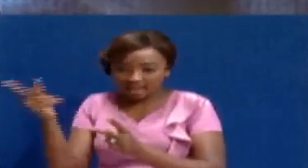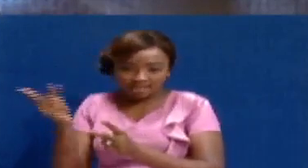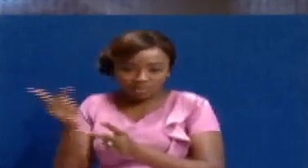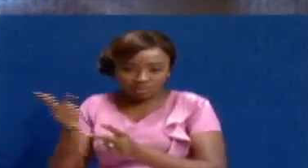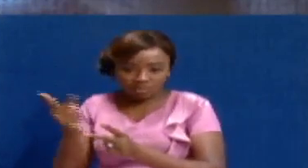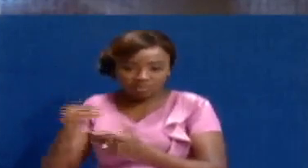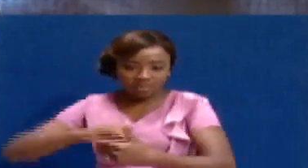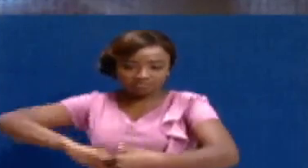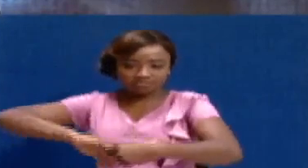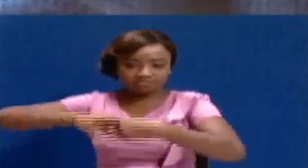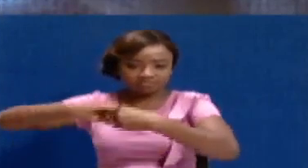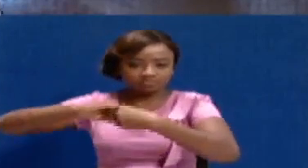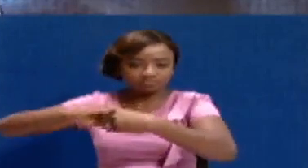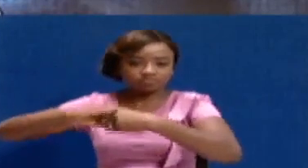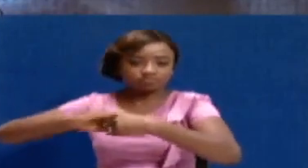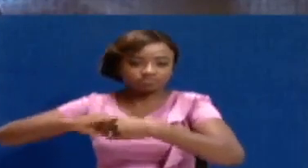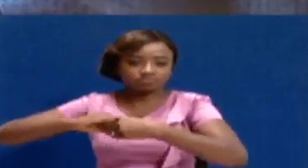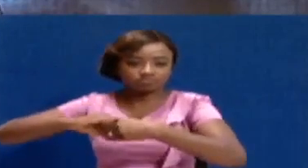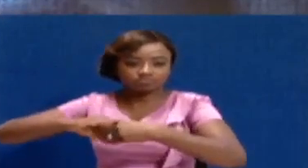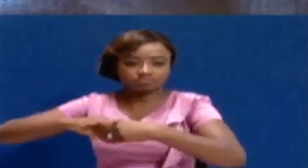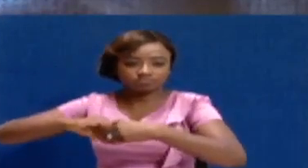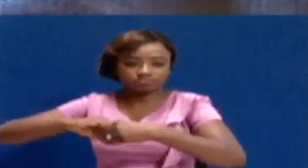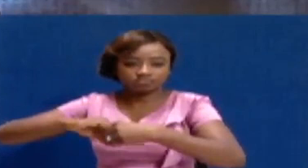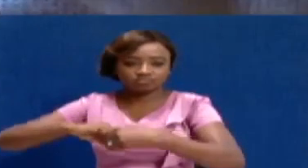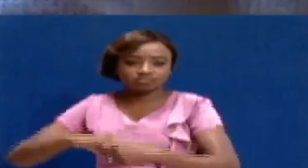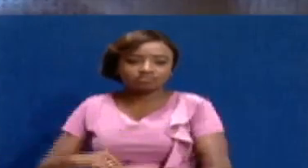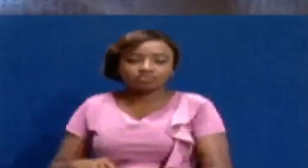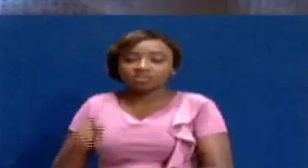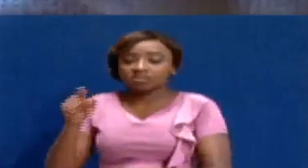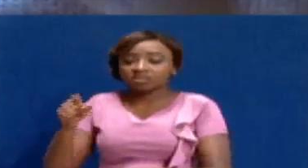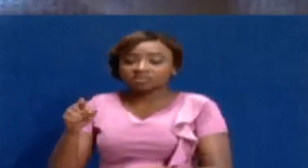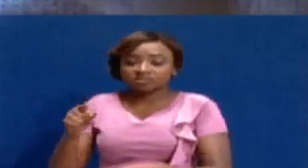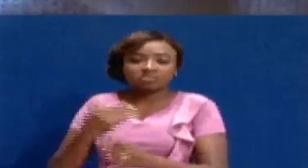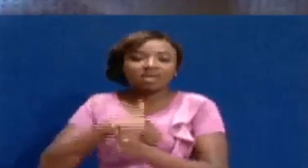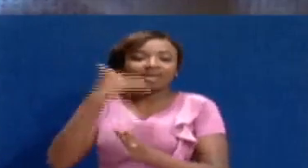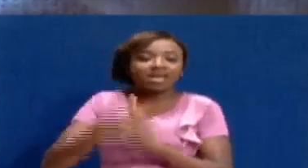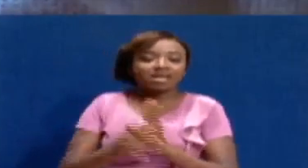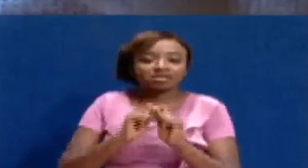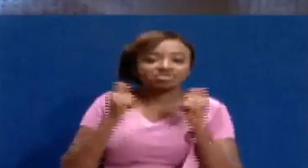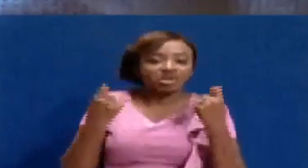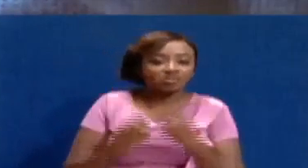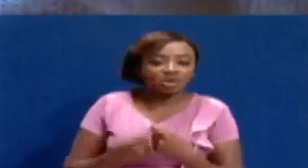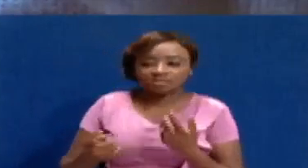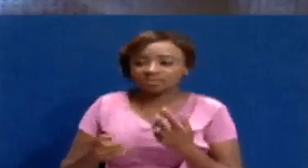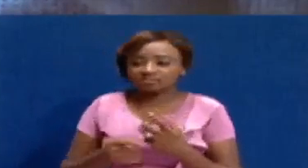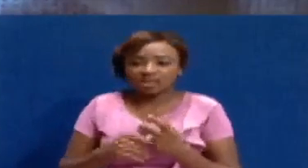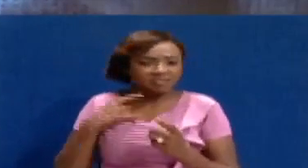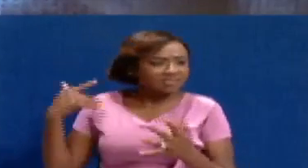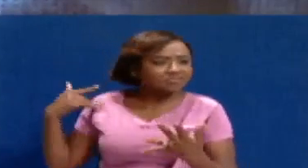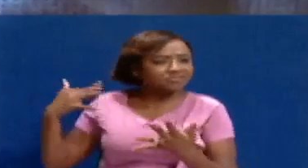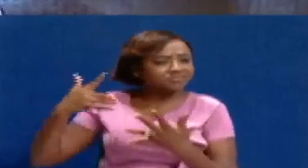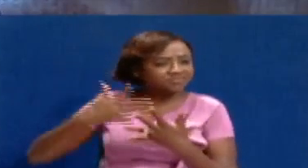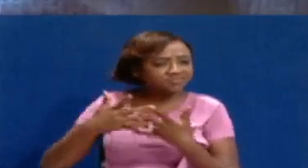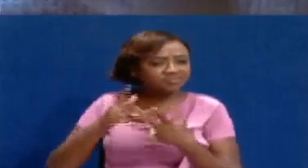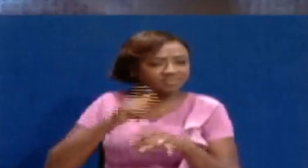Odinga shook hands on the steps of Harambee House, an act that ended ethnic violence that had rocked the country in the